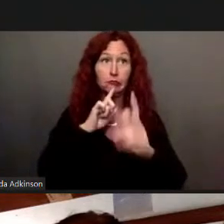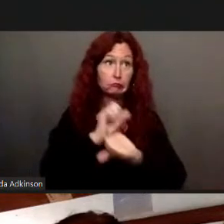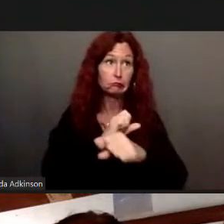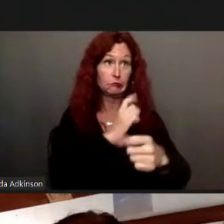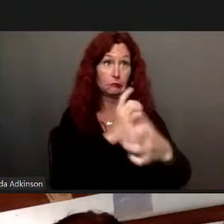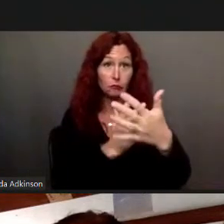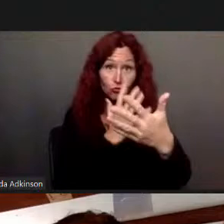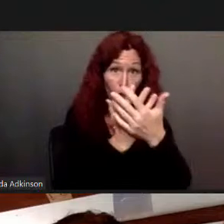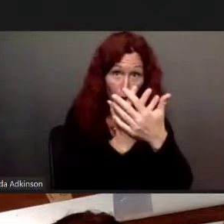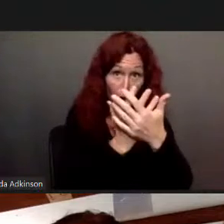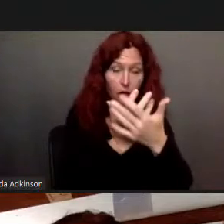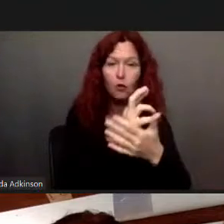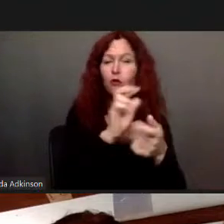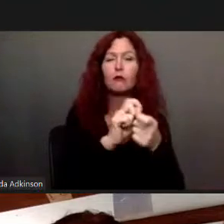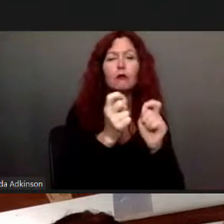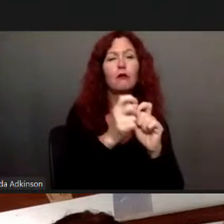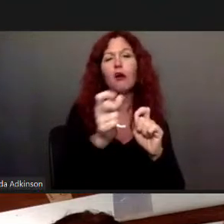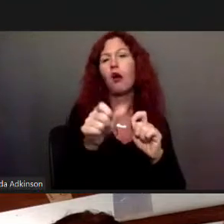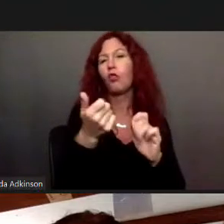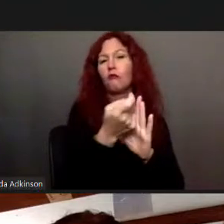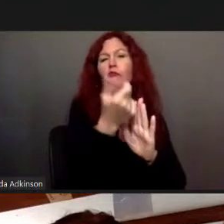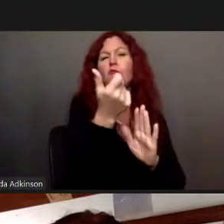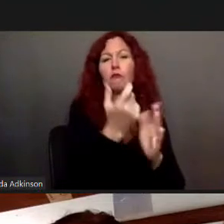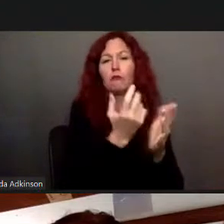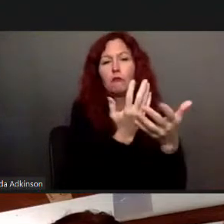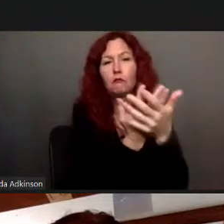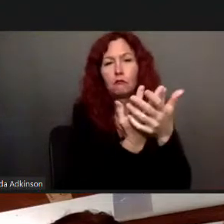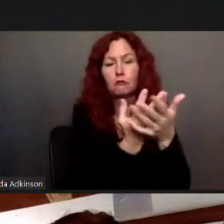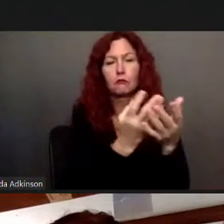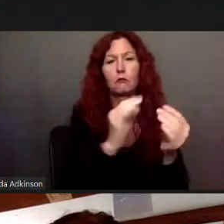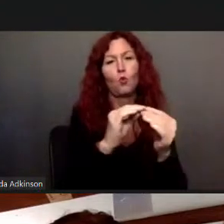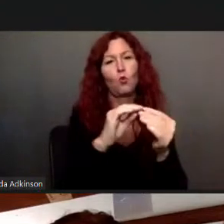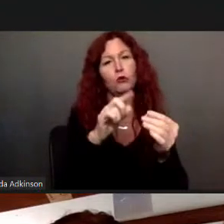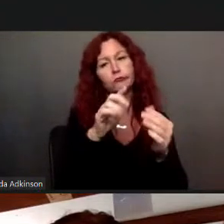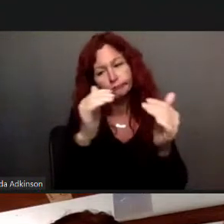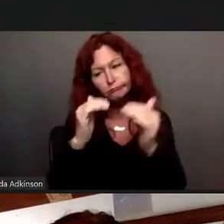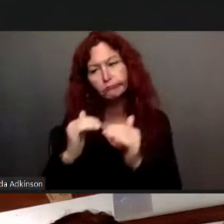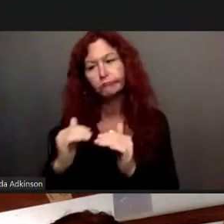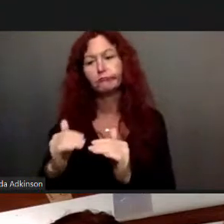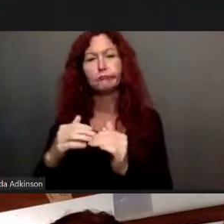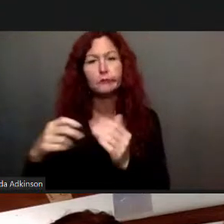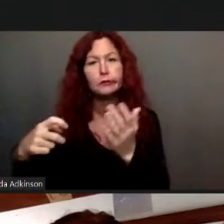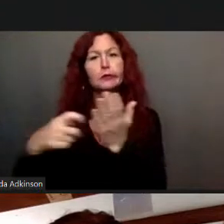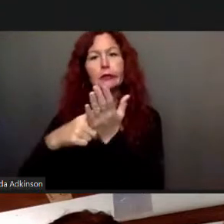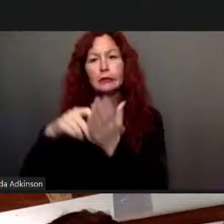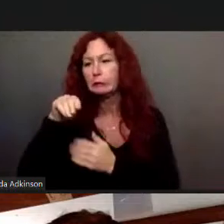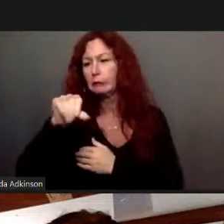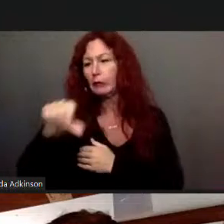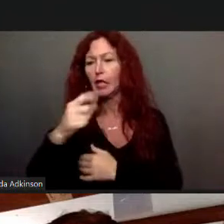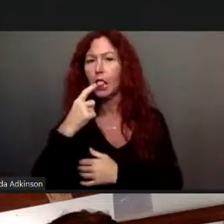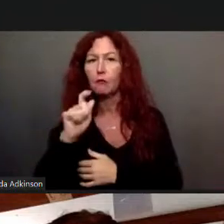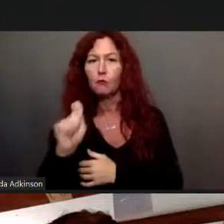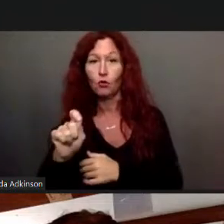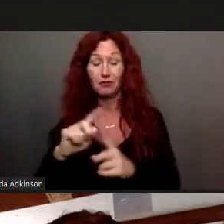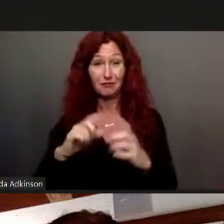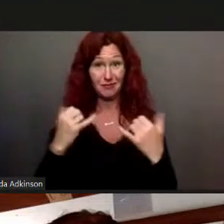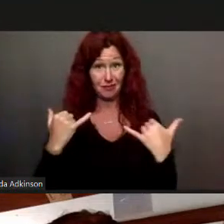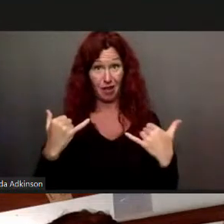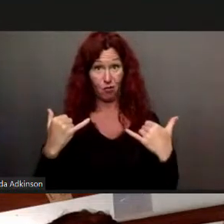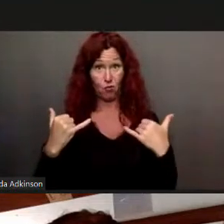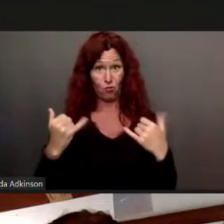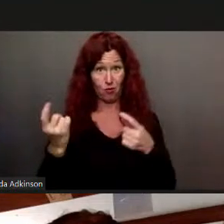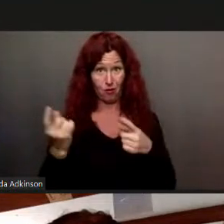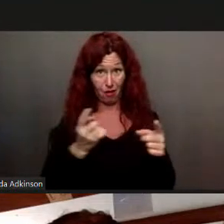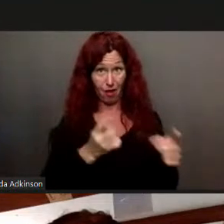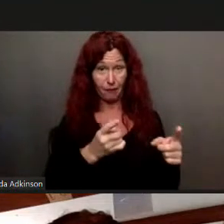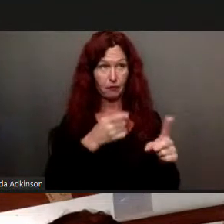because when our inspectors find a problem, in order to issue the citation, we have to call a police officer, and